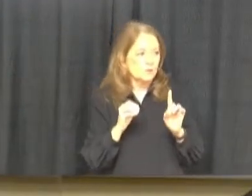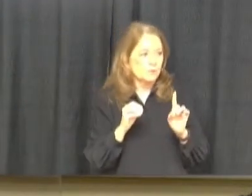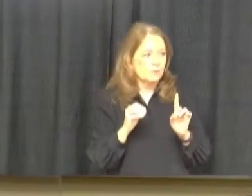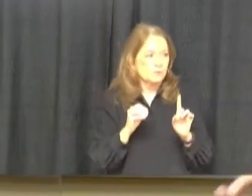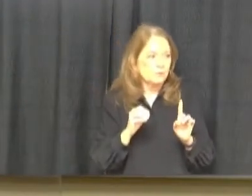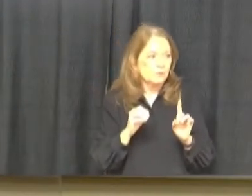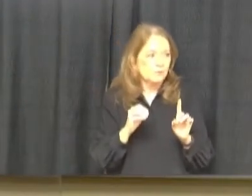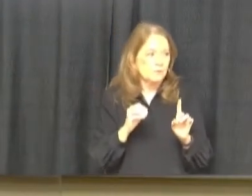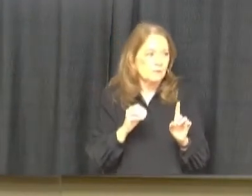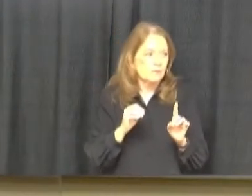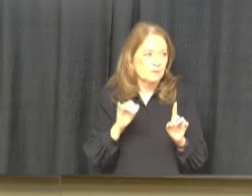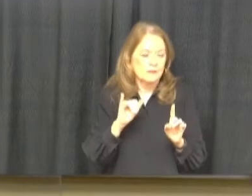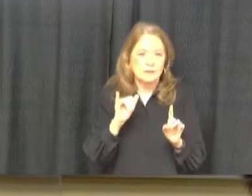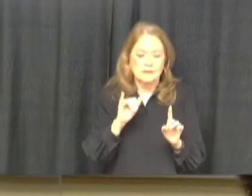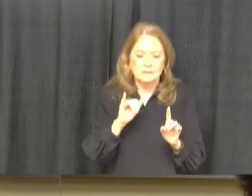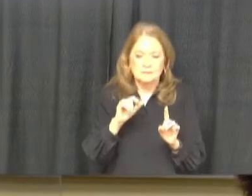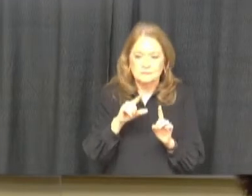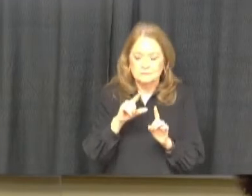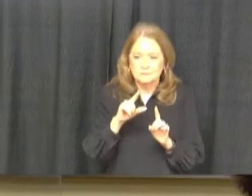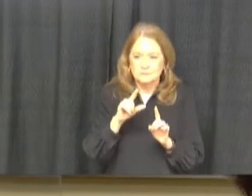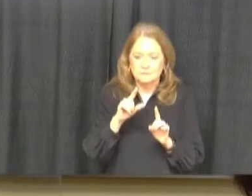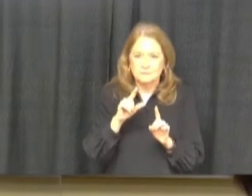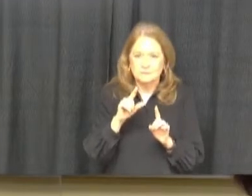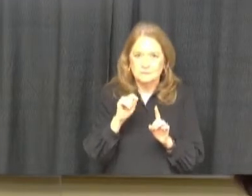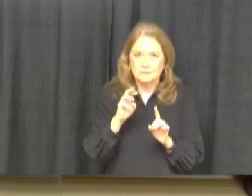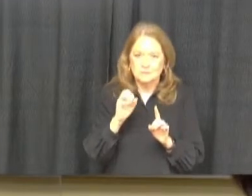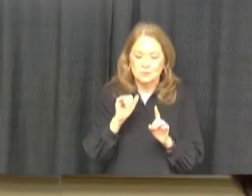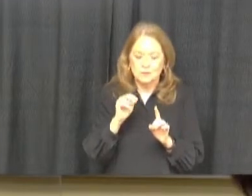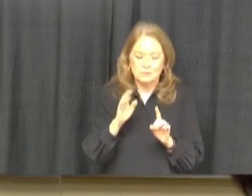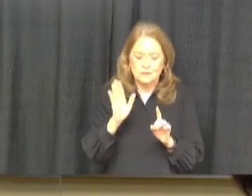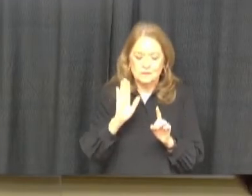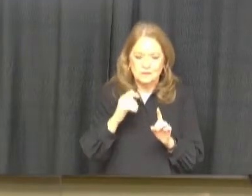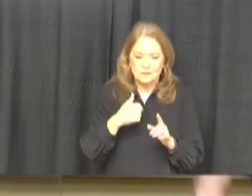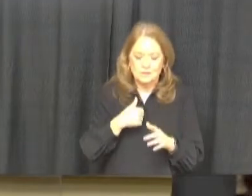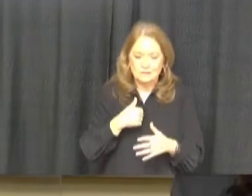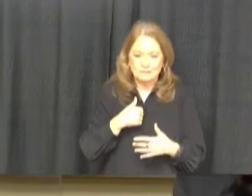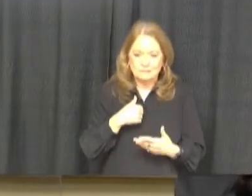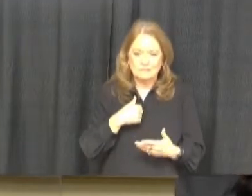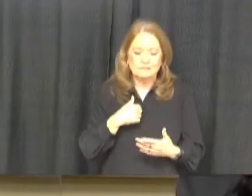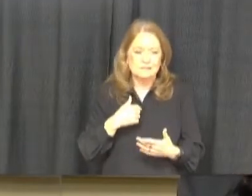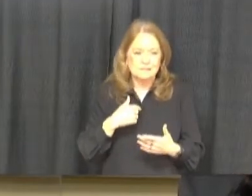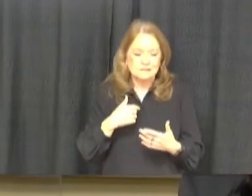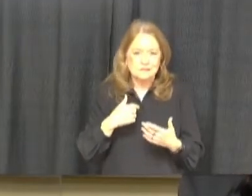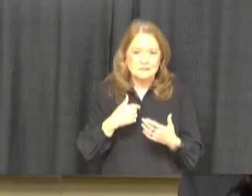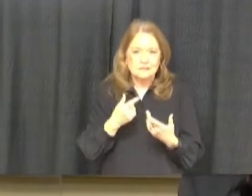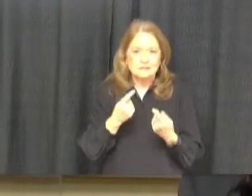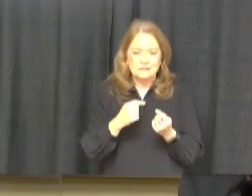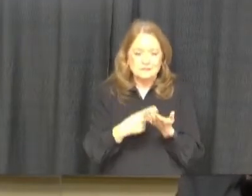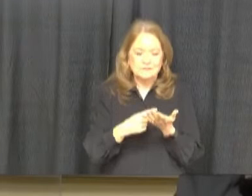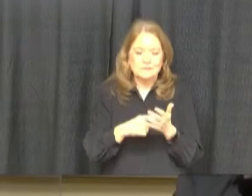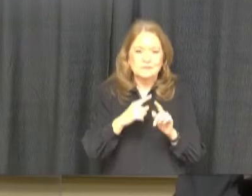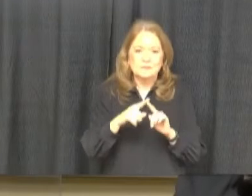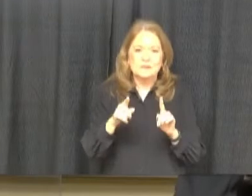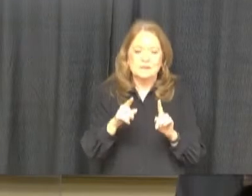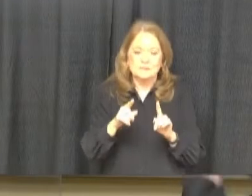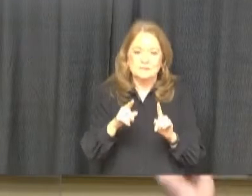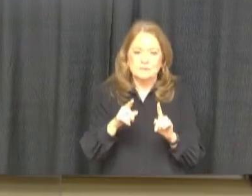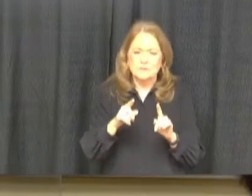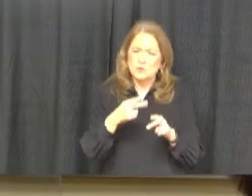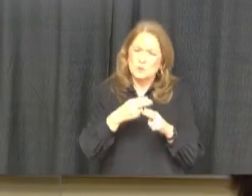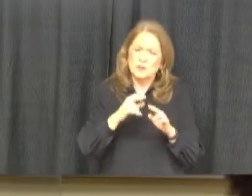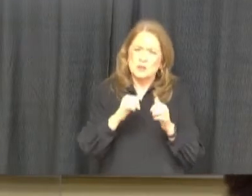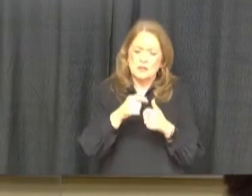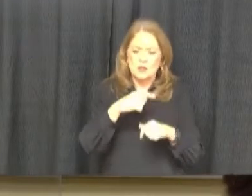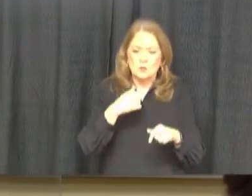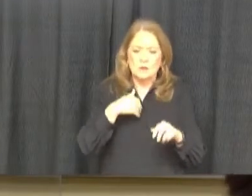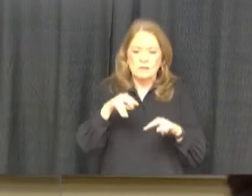like 20 minutes ago now. You mentioned the different ways that you guys have oversight. Tell